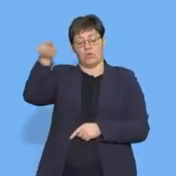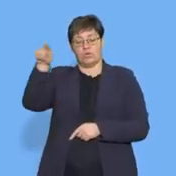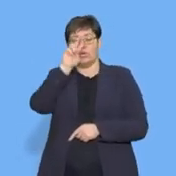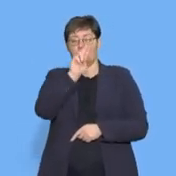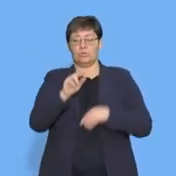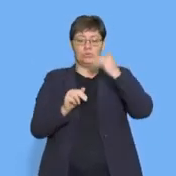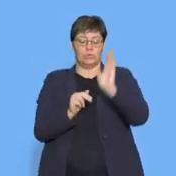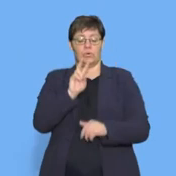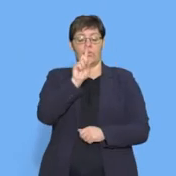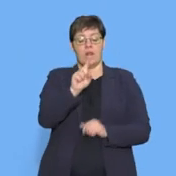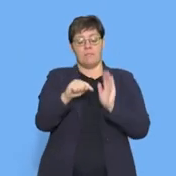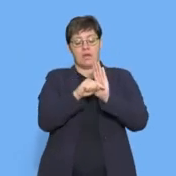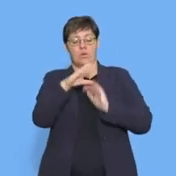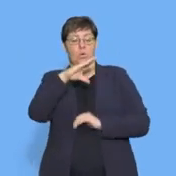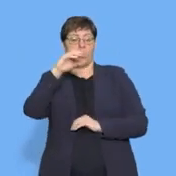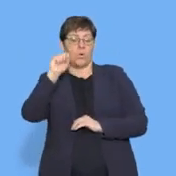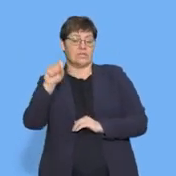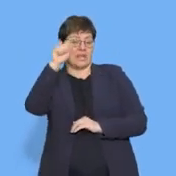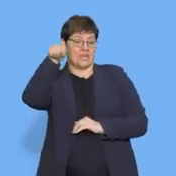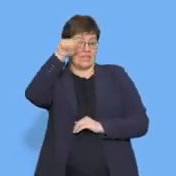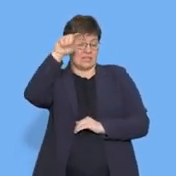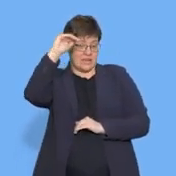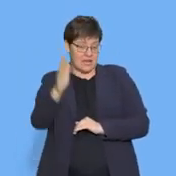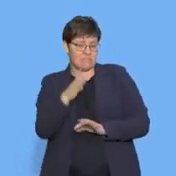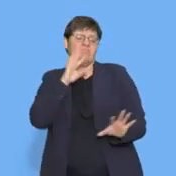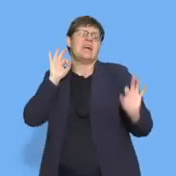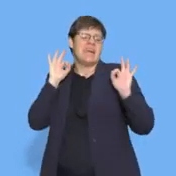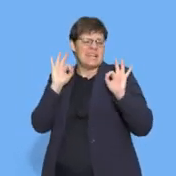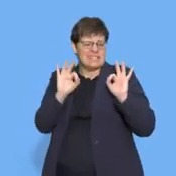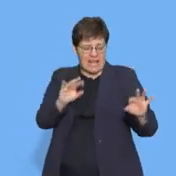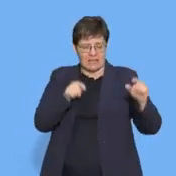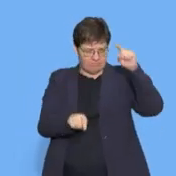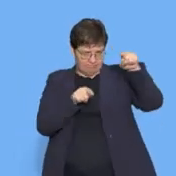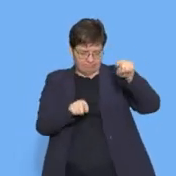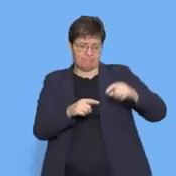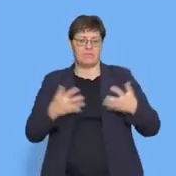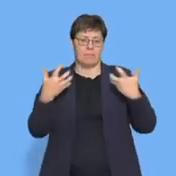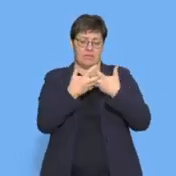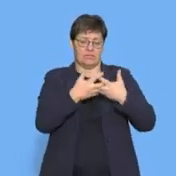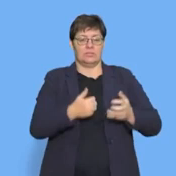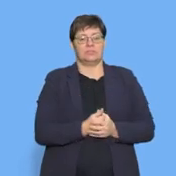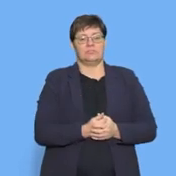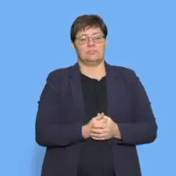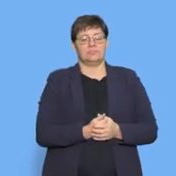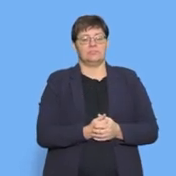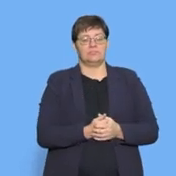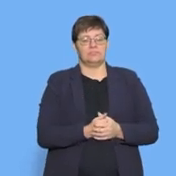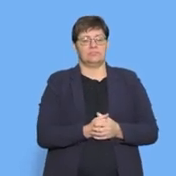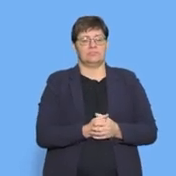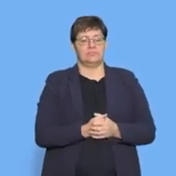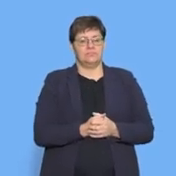root 2 brackets 1 minus cos theta, and that's exactly what we've proved.